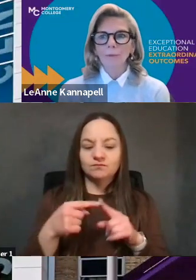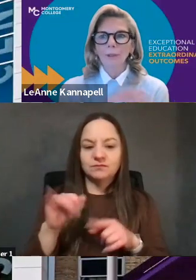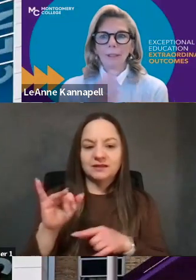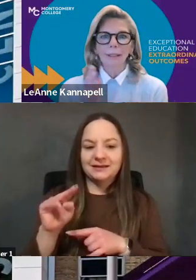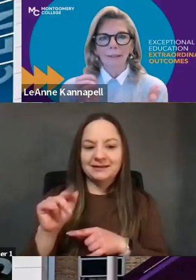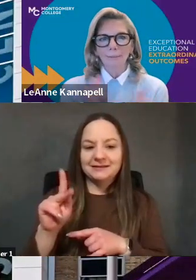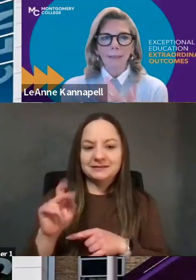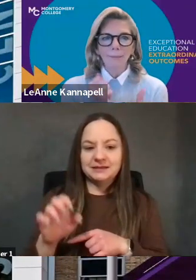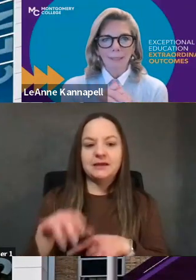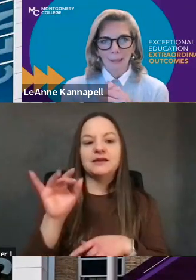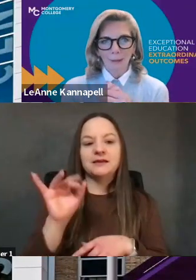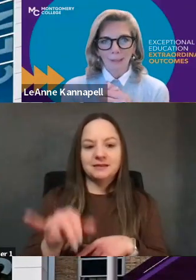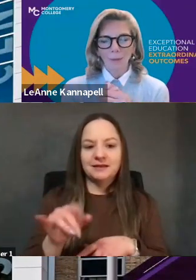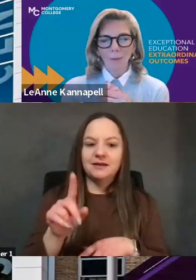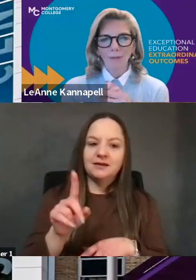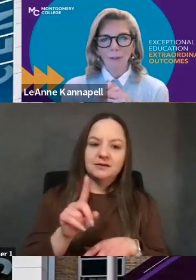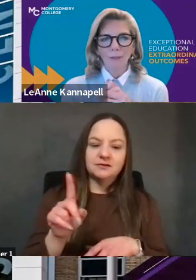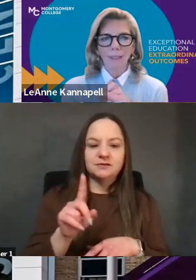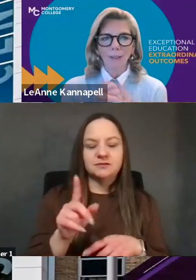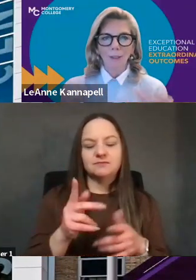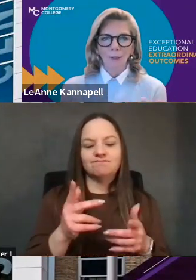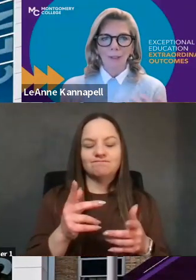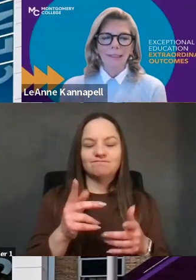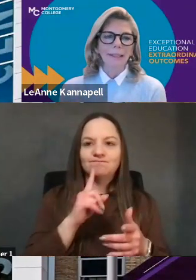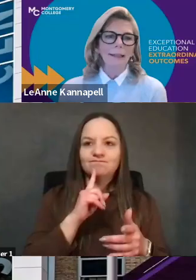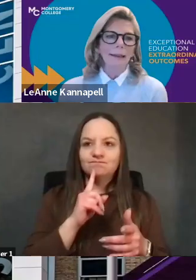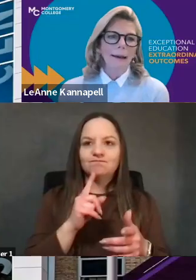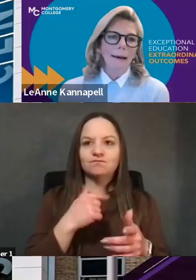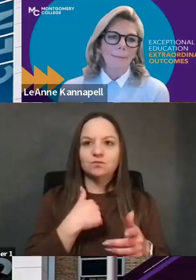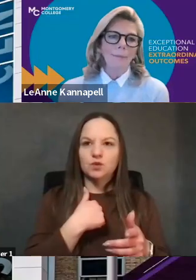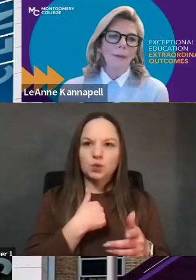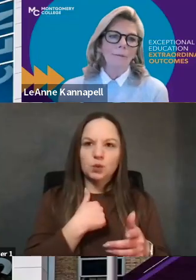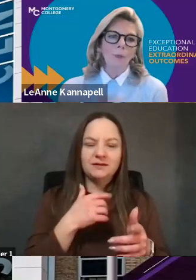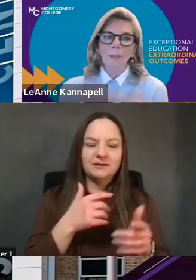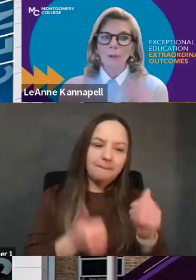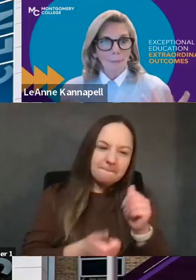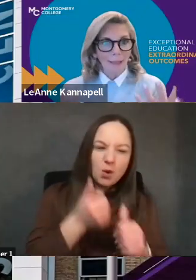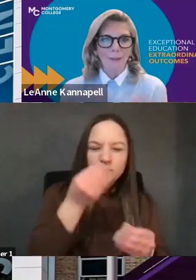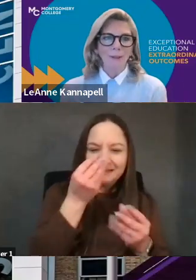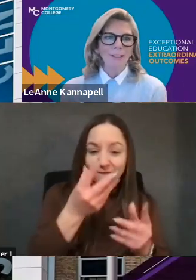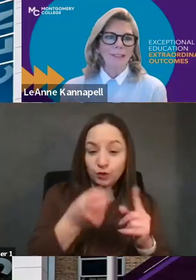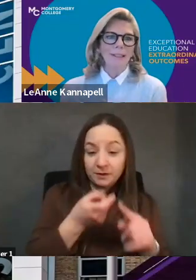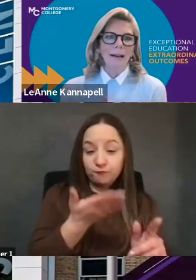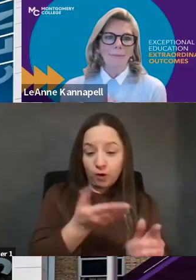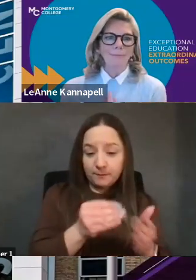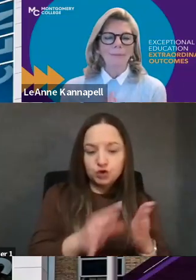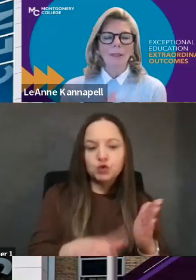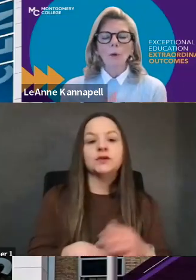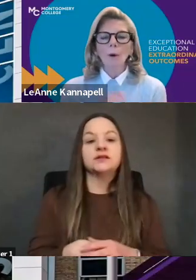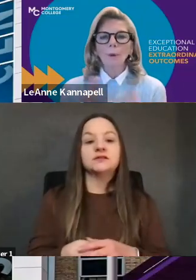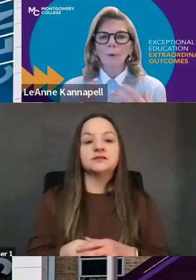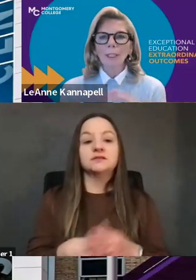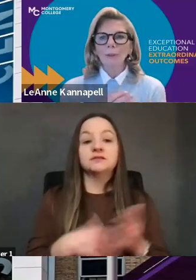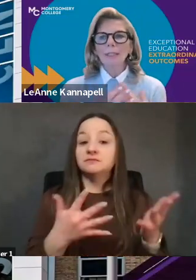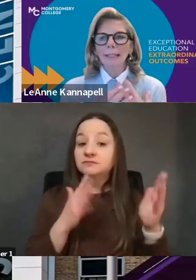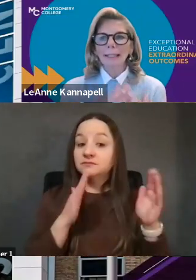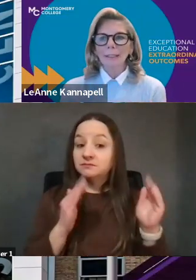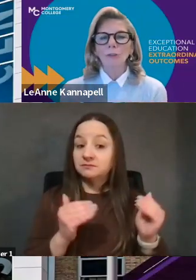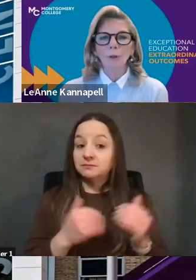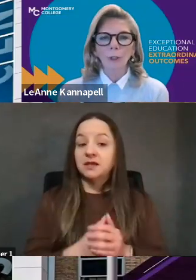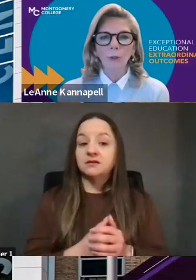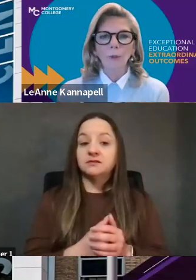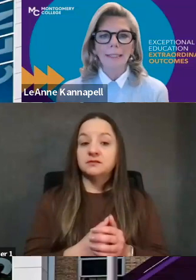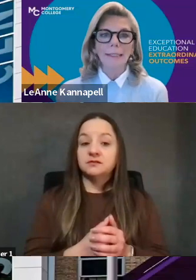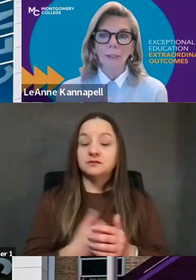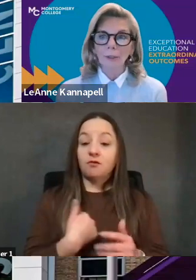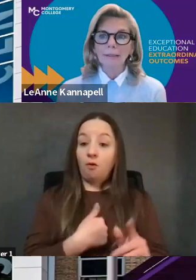and that's really where the kind of the meat and potatoes is when we first meet our students. What to expect, of course. What we want to do is kind of get